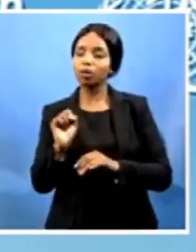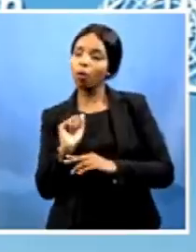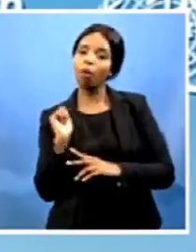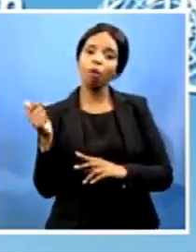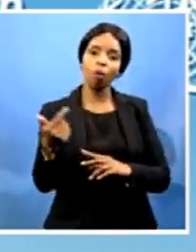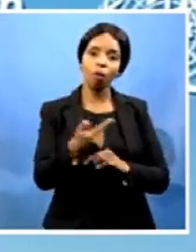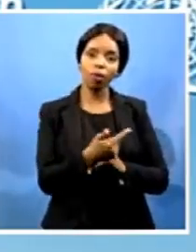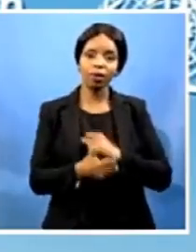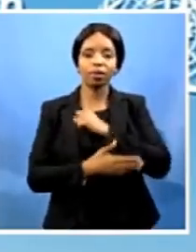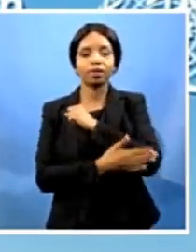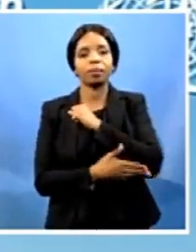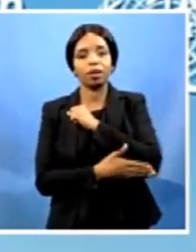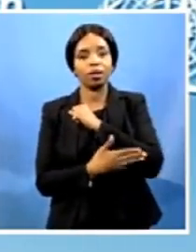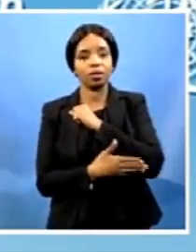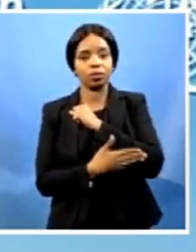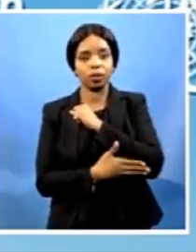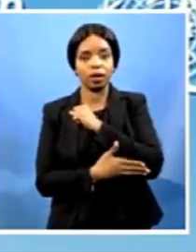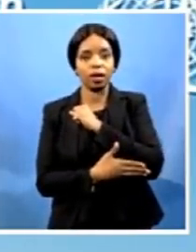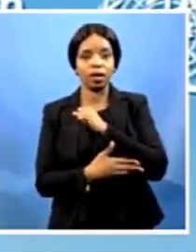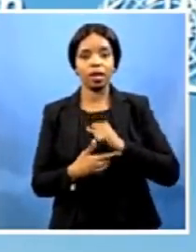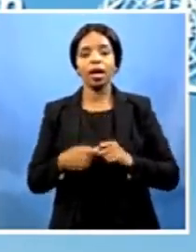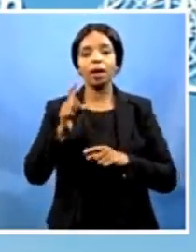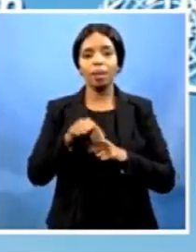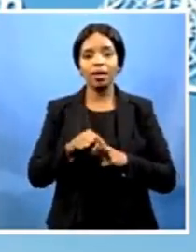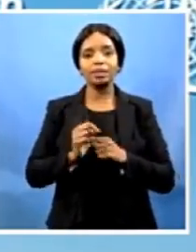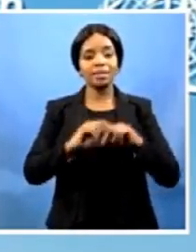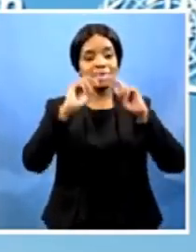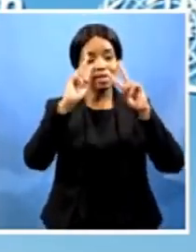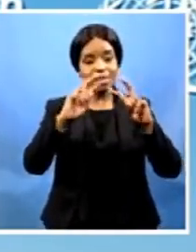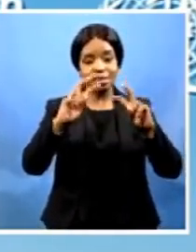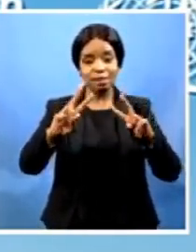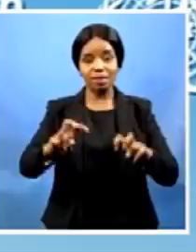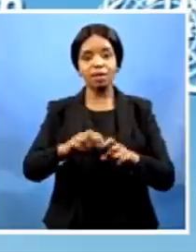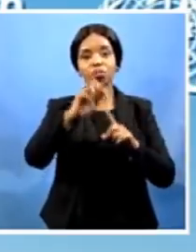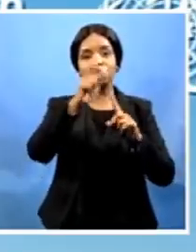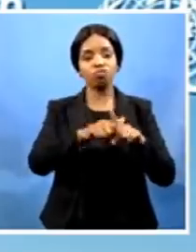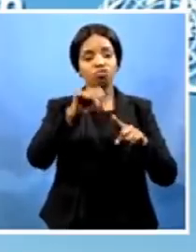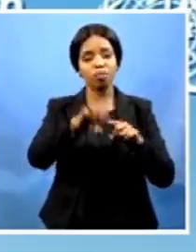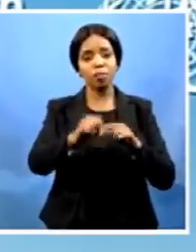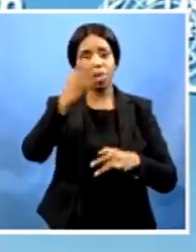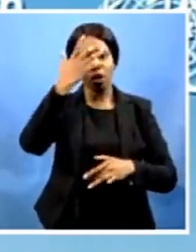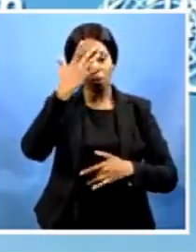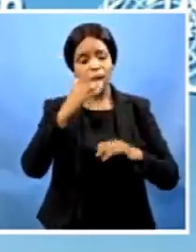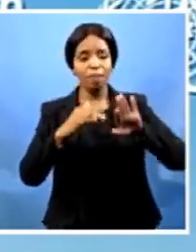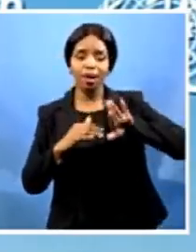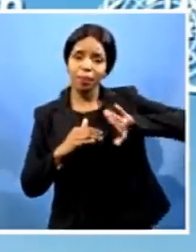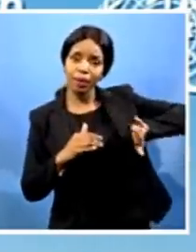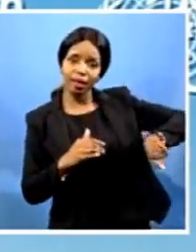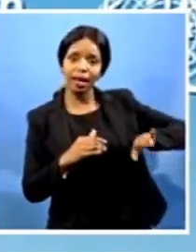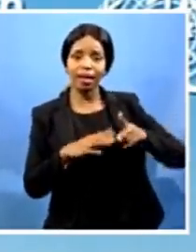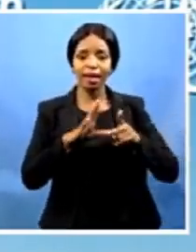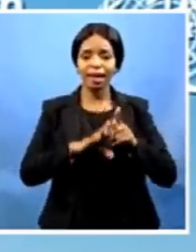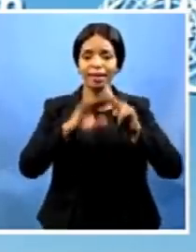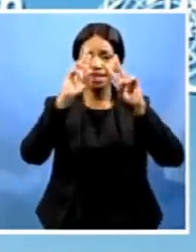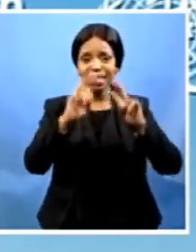Find every case, isolate every case, test every case, care